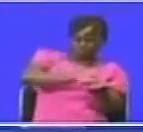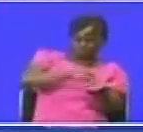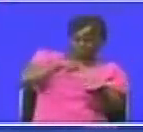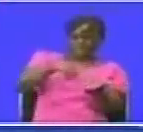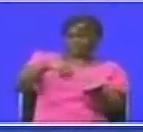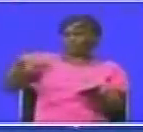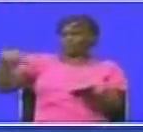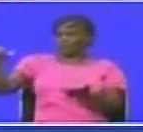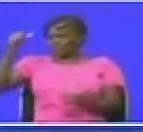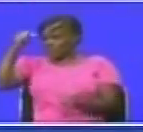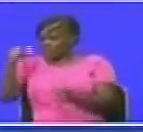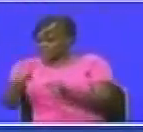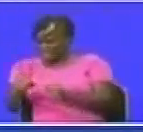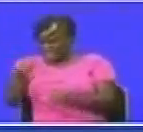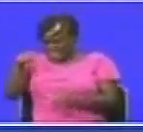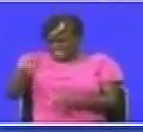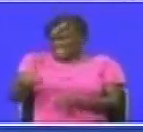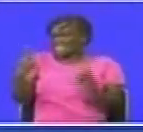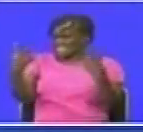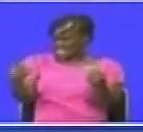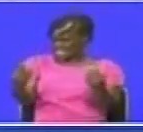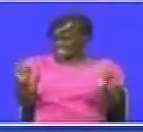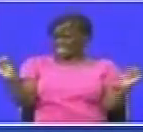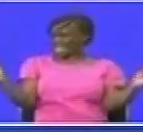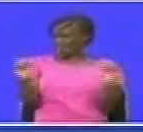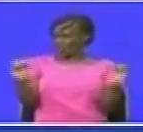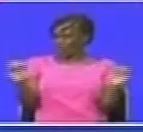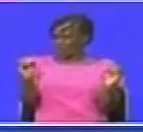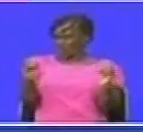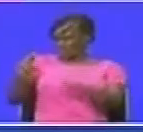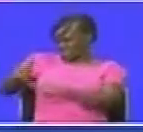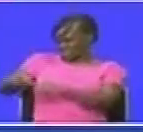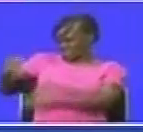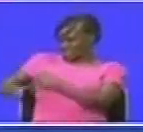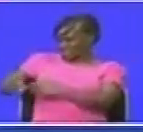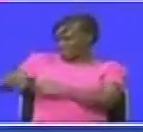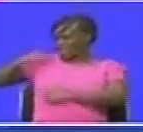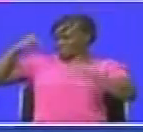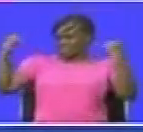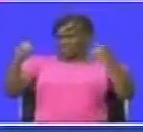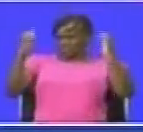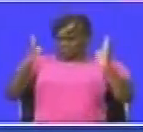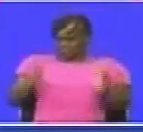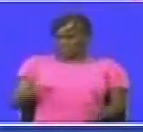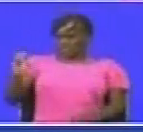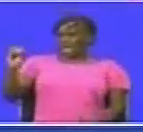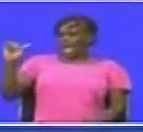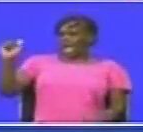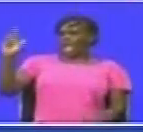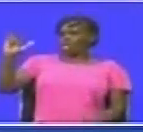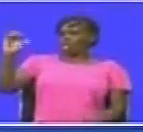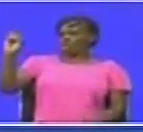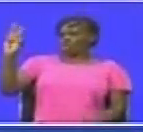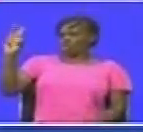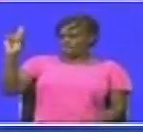the procession. Do remember that this is not an easy feat. And seated next to me is a Shujaa, Oscar Ayodi, who is of course